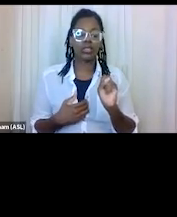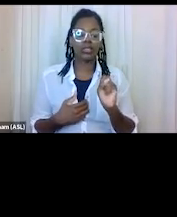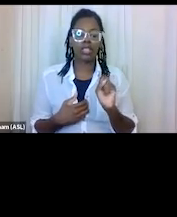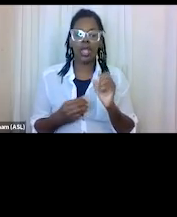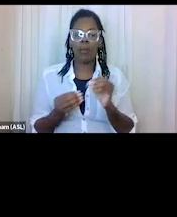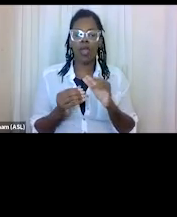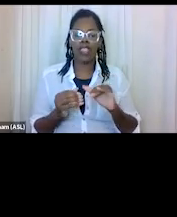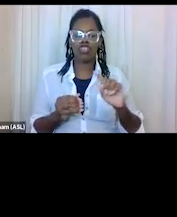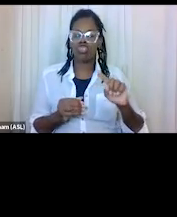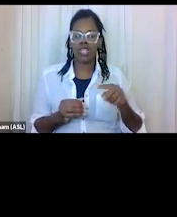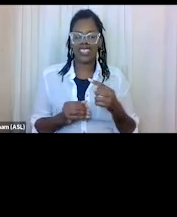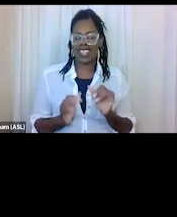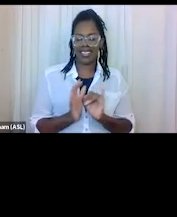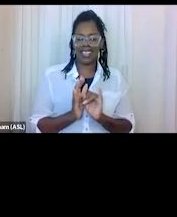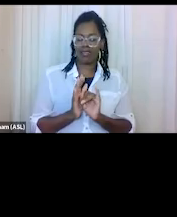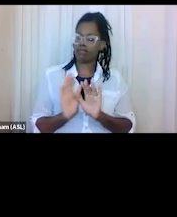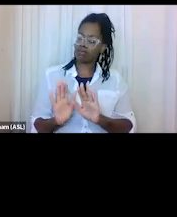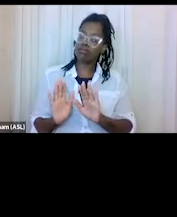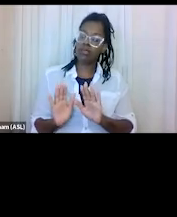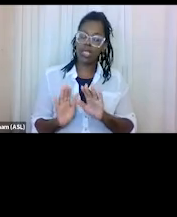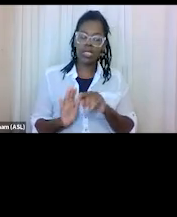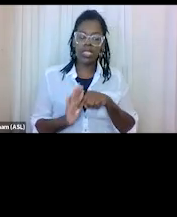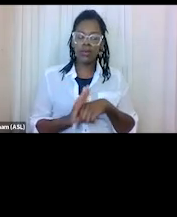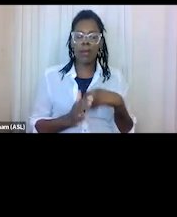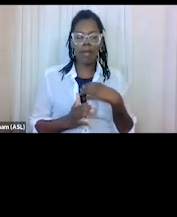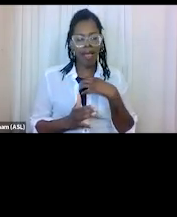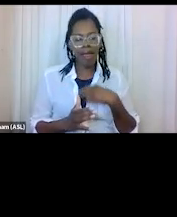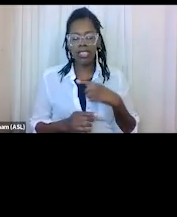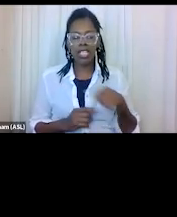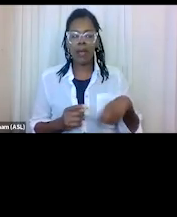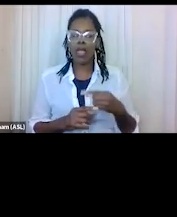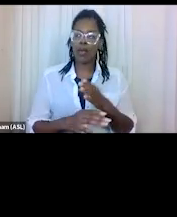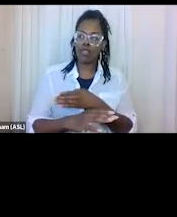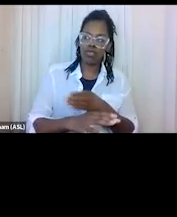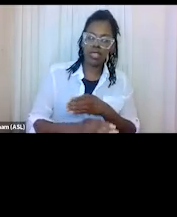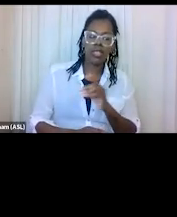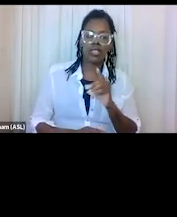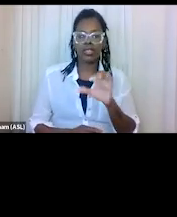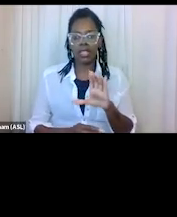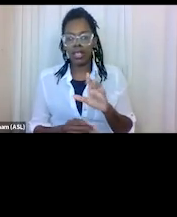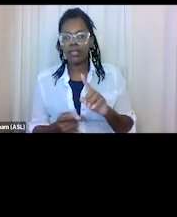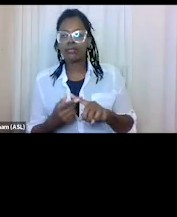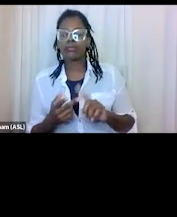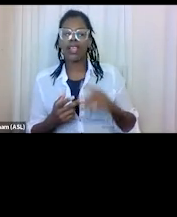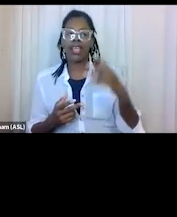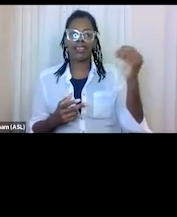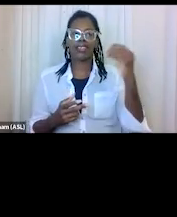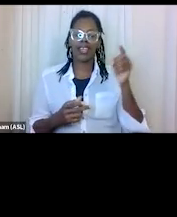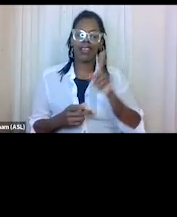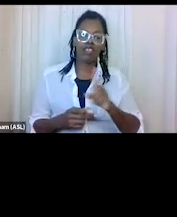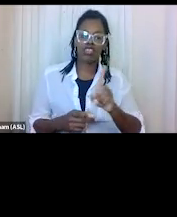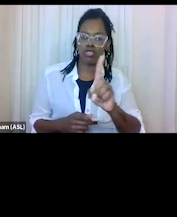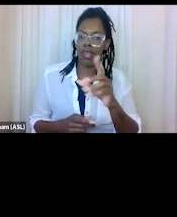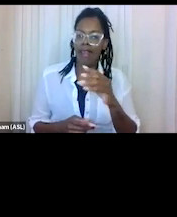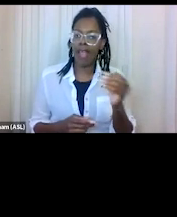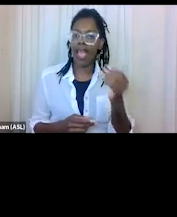and identities. They are deeply passionate about all genres of music, documentaries, hiking, and other outdoor adventures, in which they are